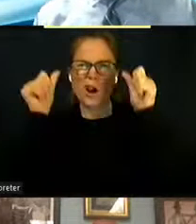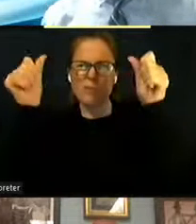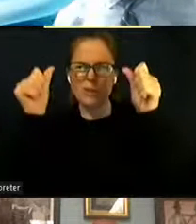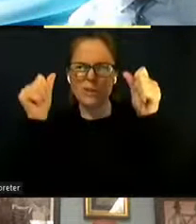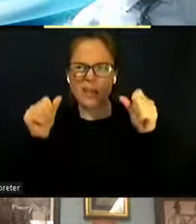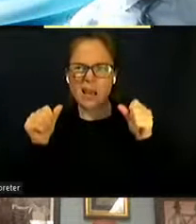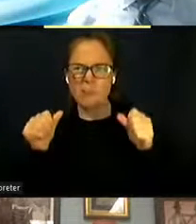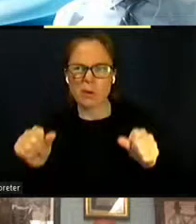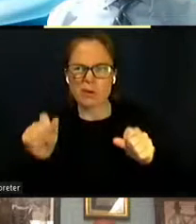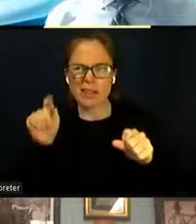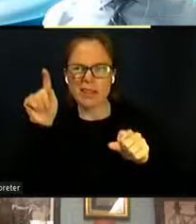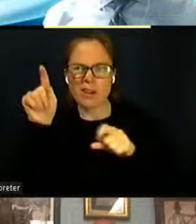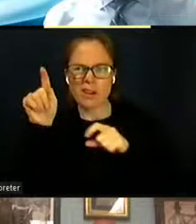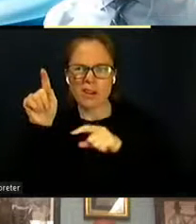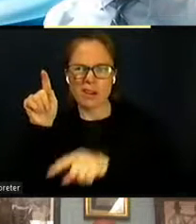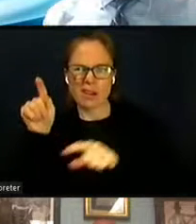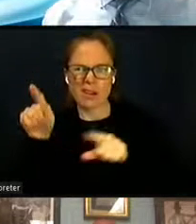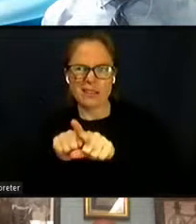yeah.